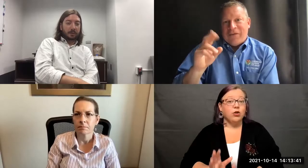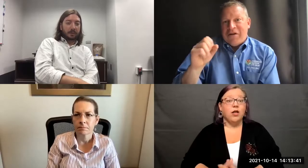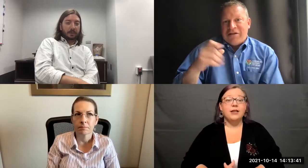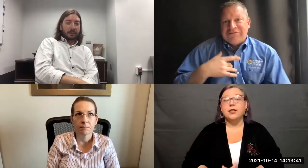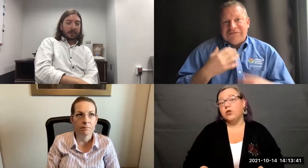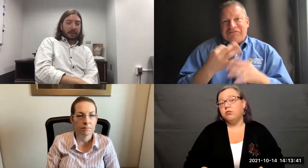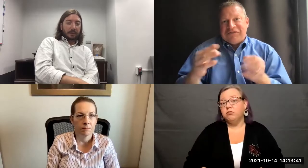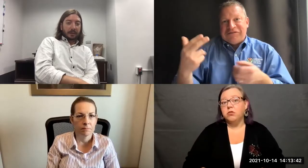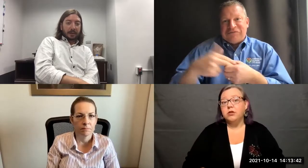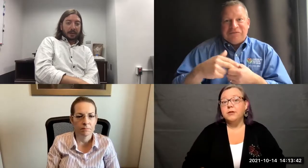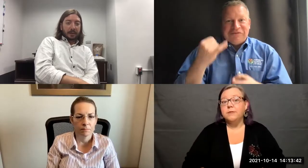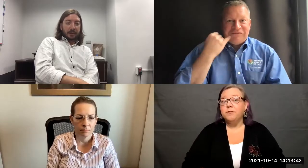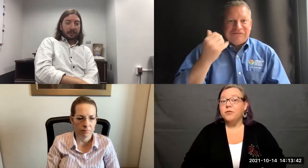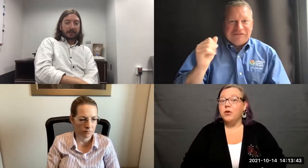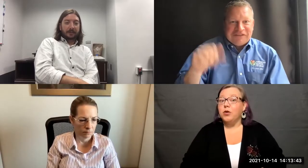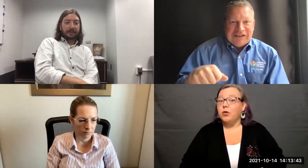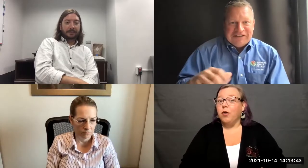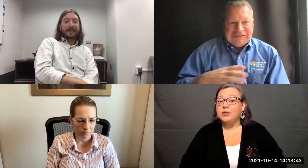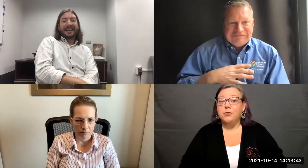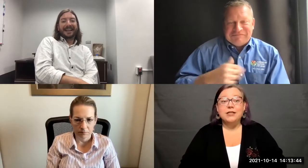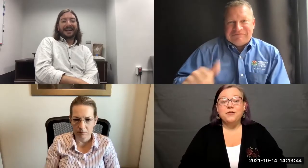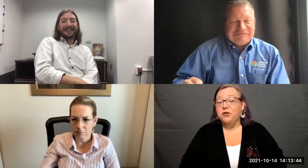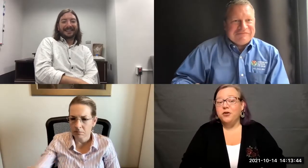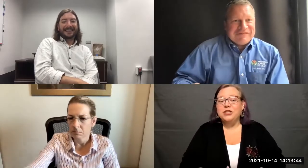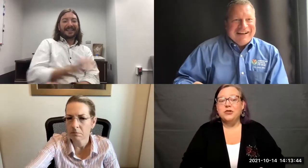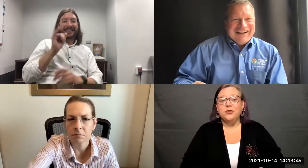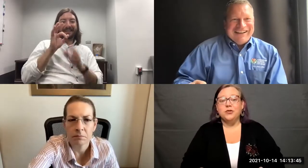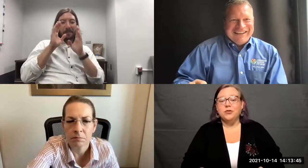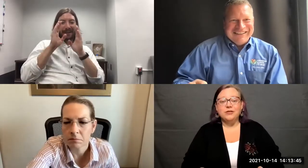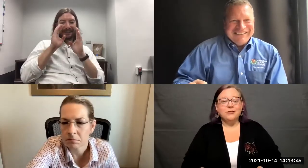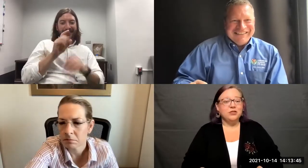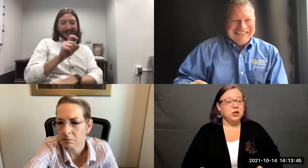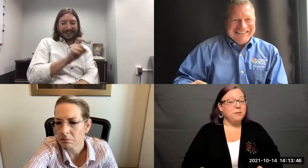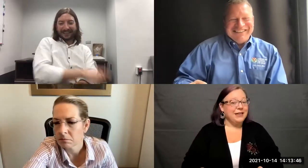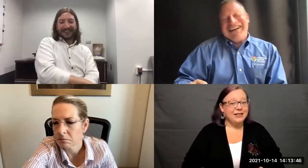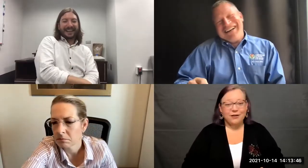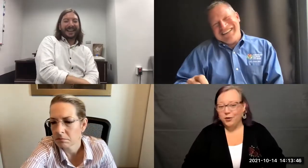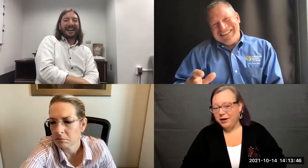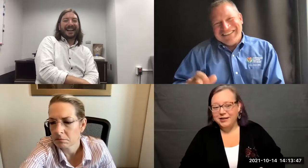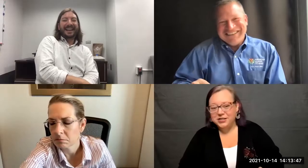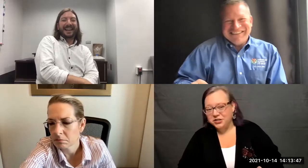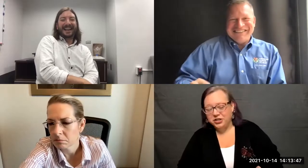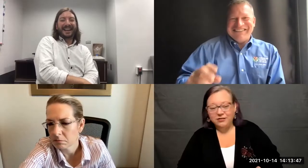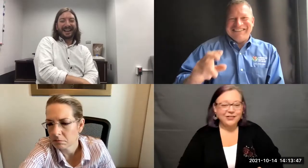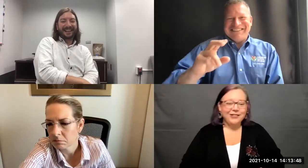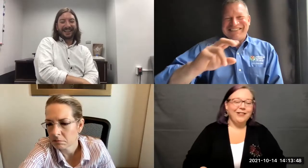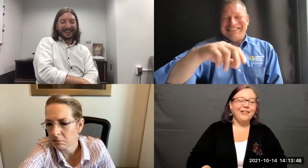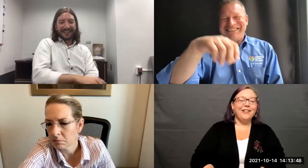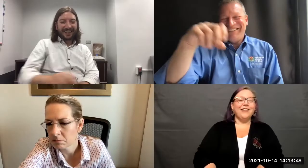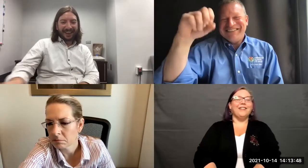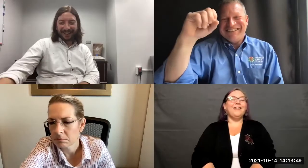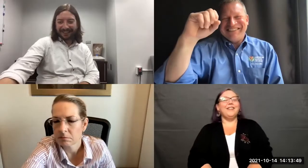that would look like. So Ross, Russ, feel free to jump in if you're paying attention.